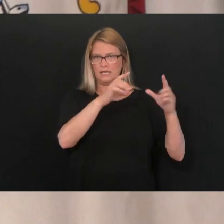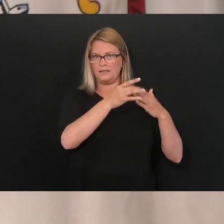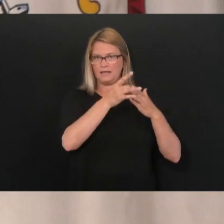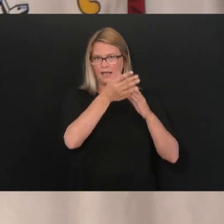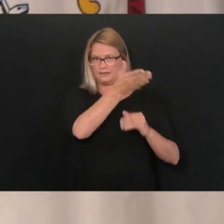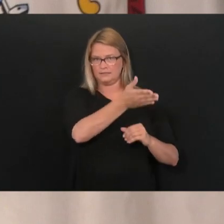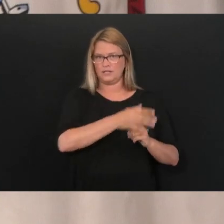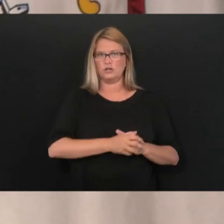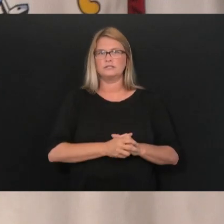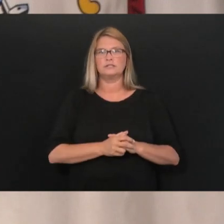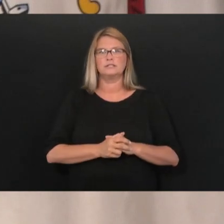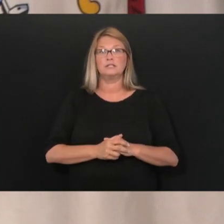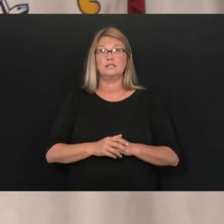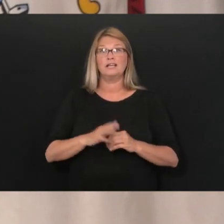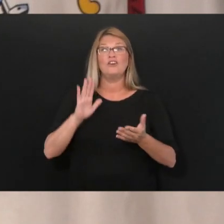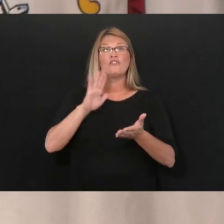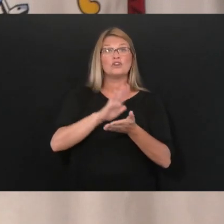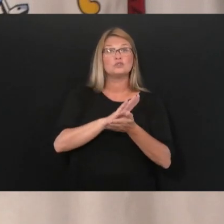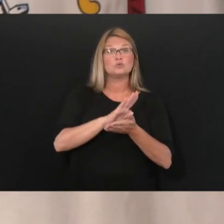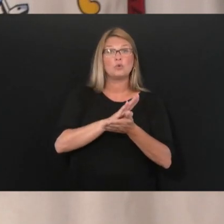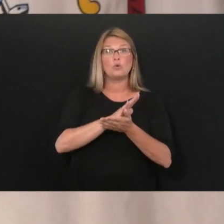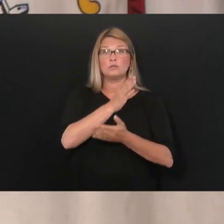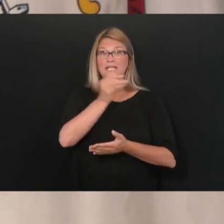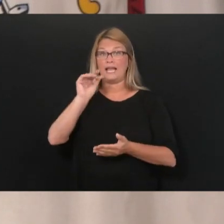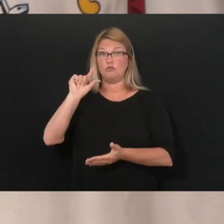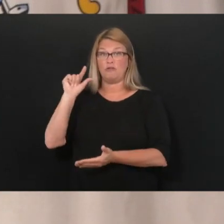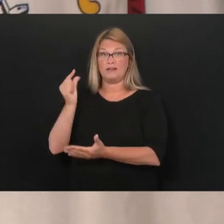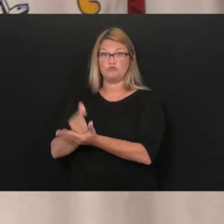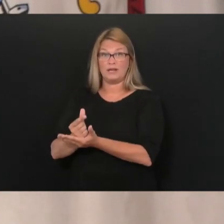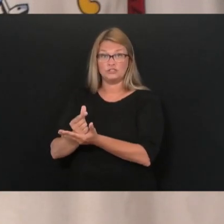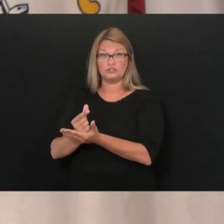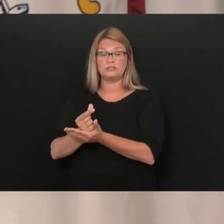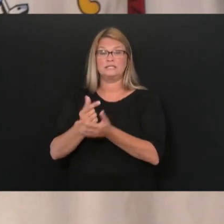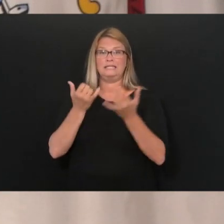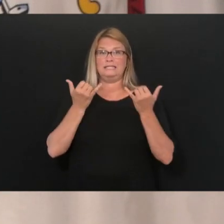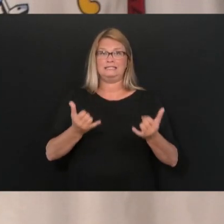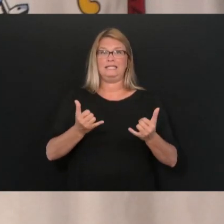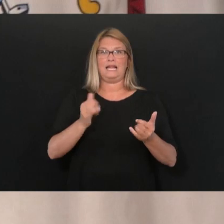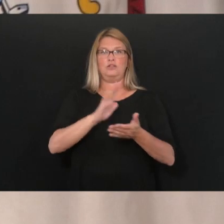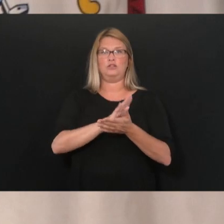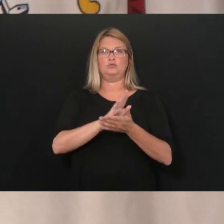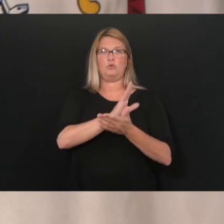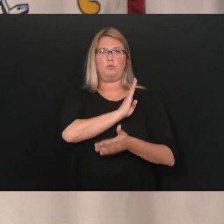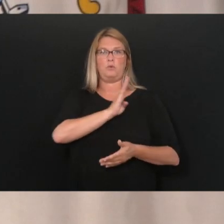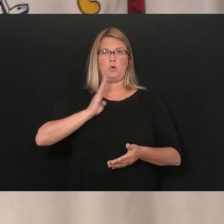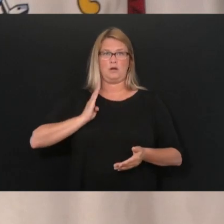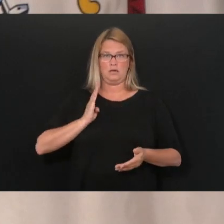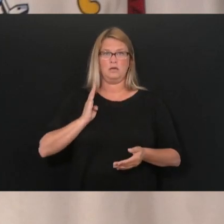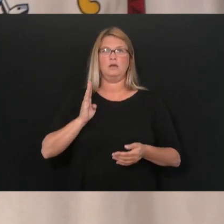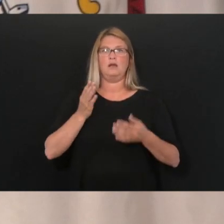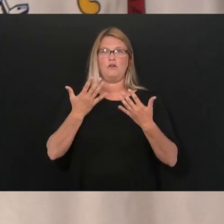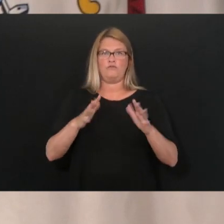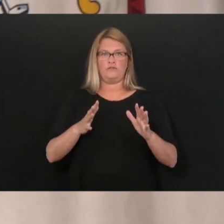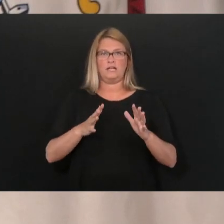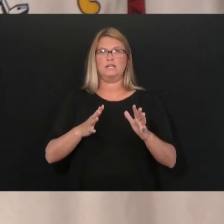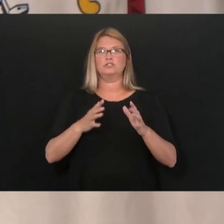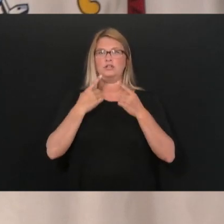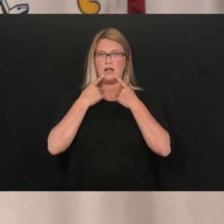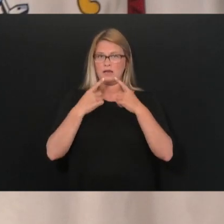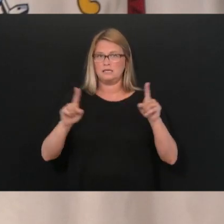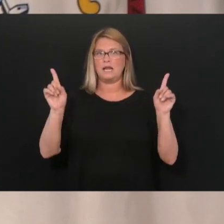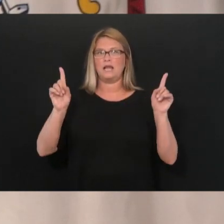As far as schools and graduations, today the West Virginia State School Board released their